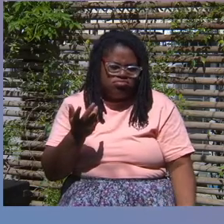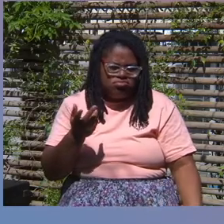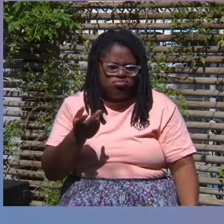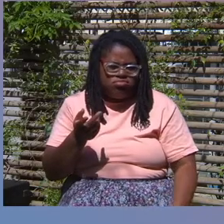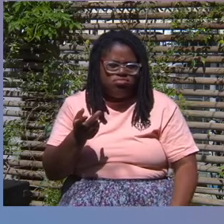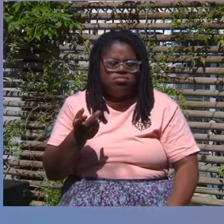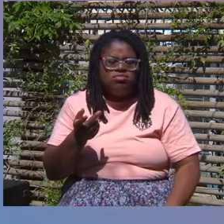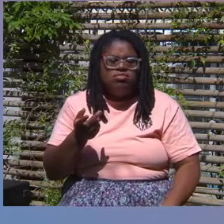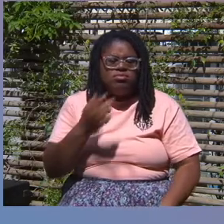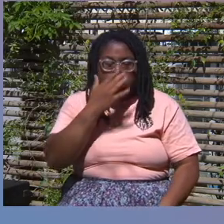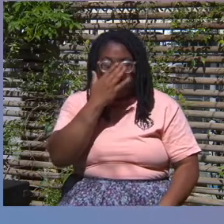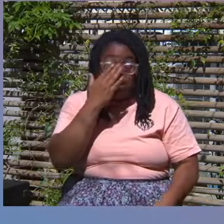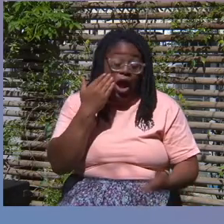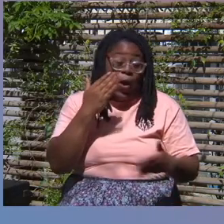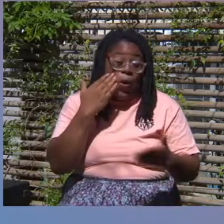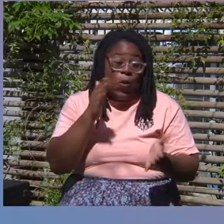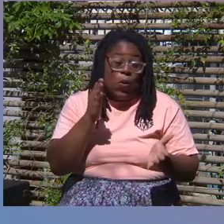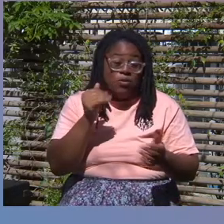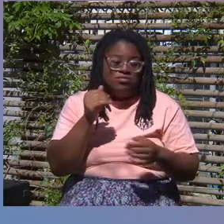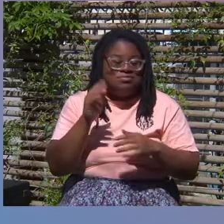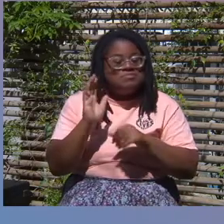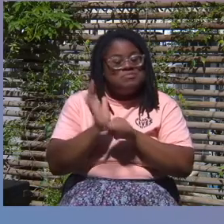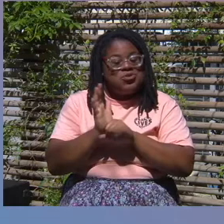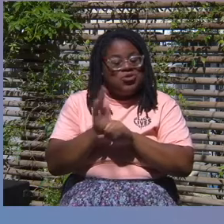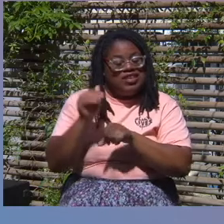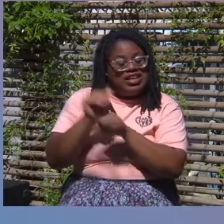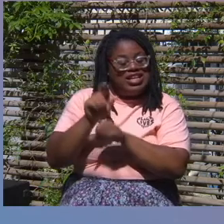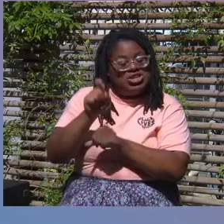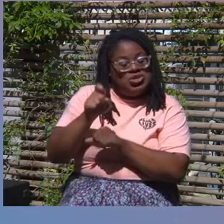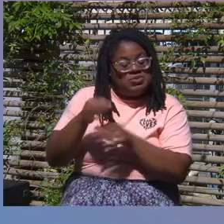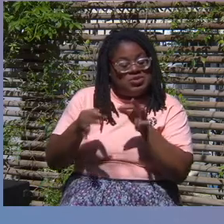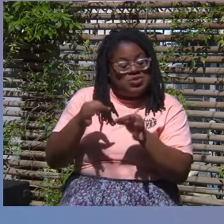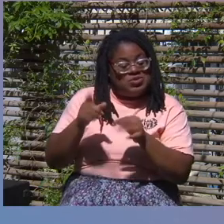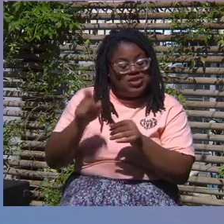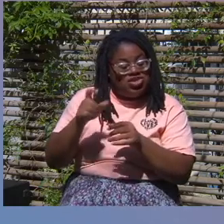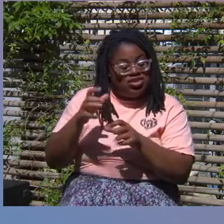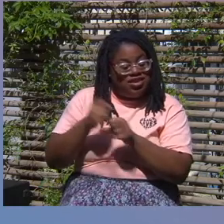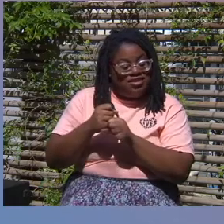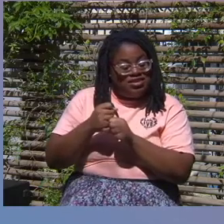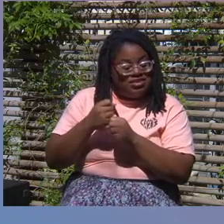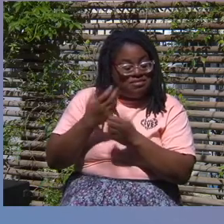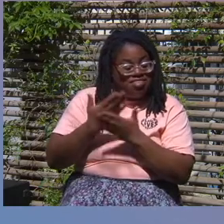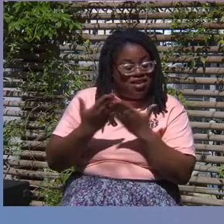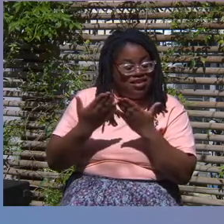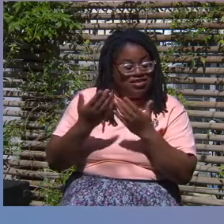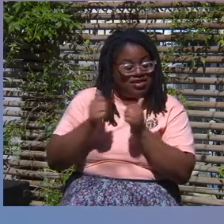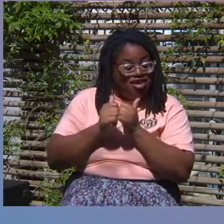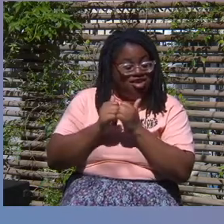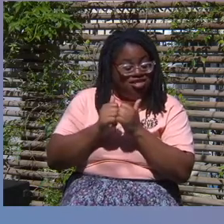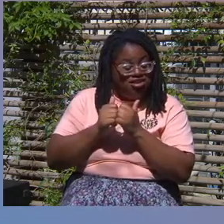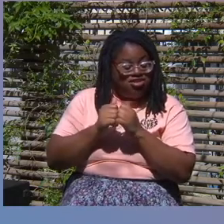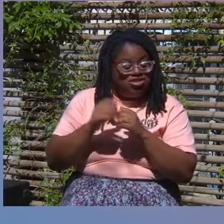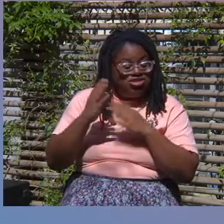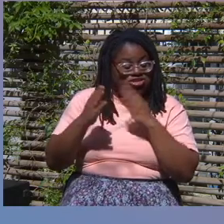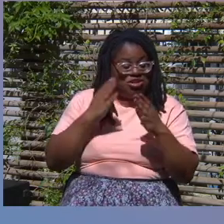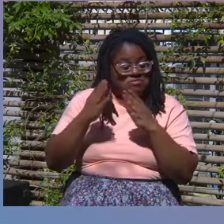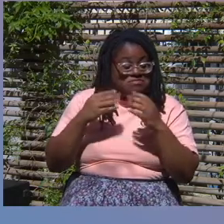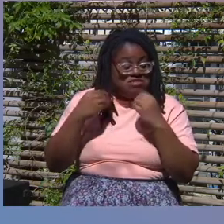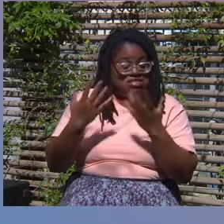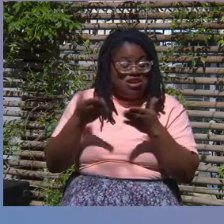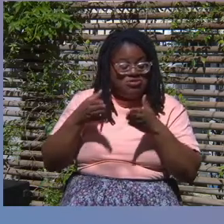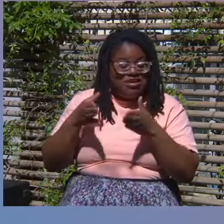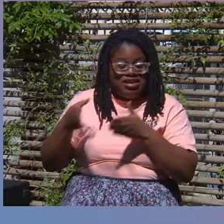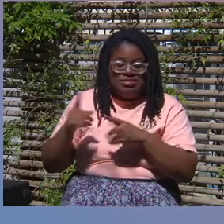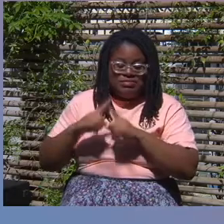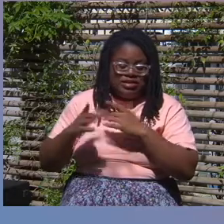child. I don't know what they're doing. I don't know. We're going to do a movie night for the Supreme Court so we can just get some things together. I know. We're in trouble. We're in trouble a lot of ways,